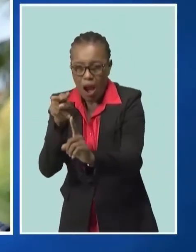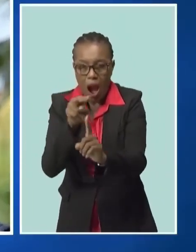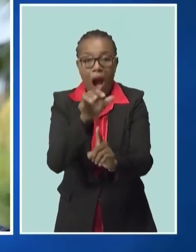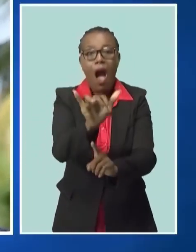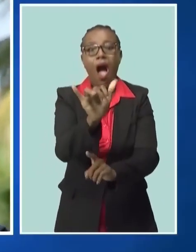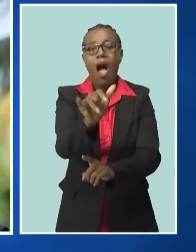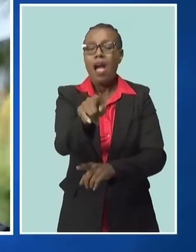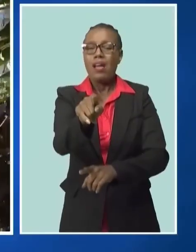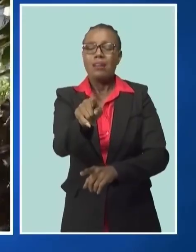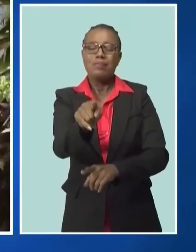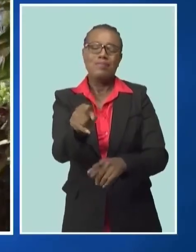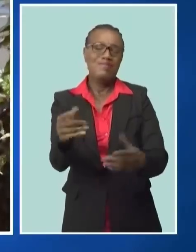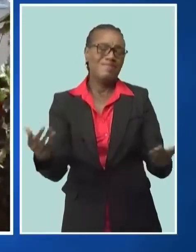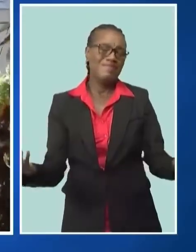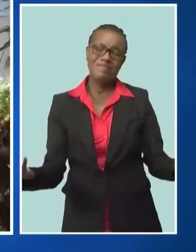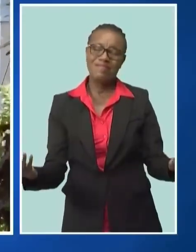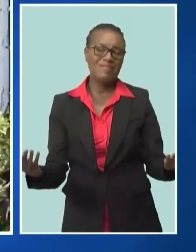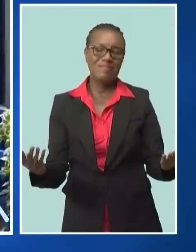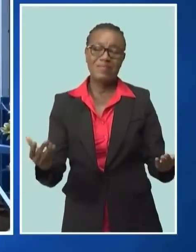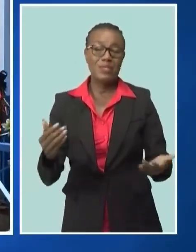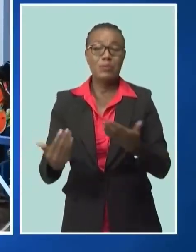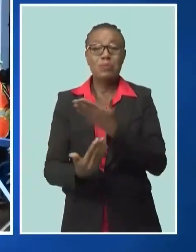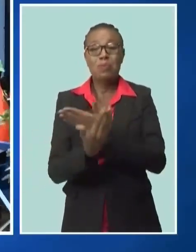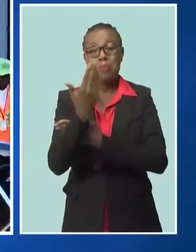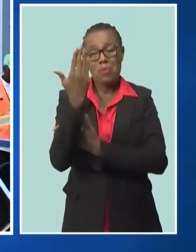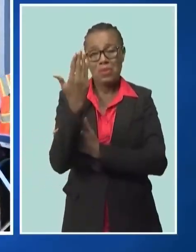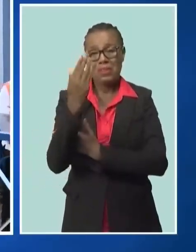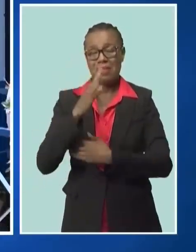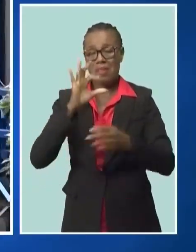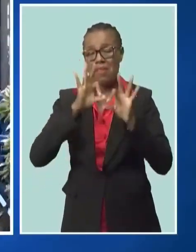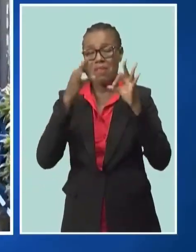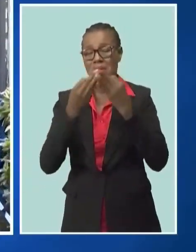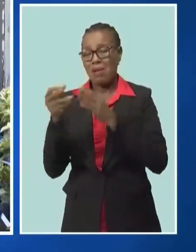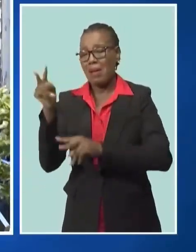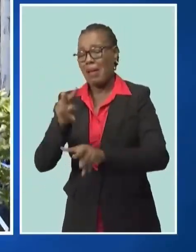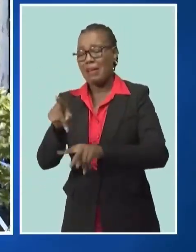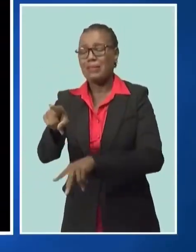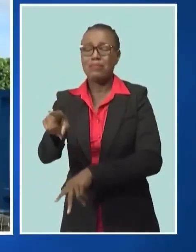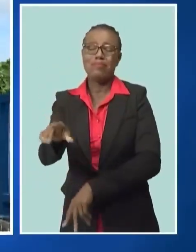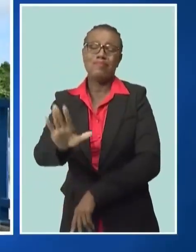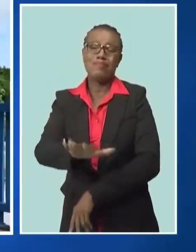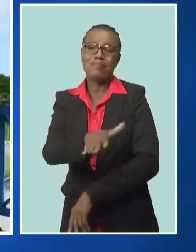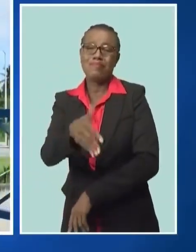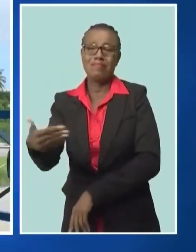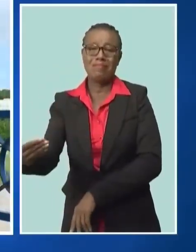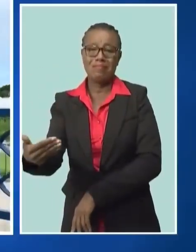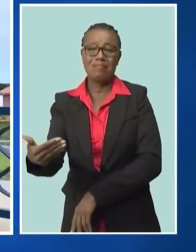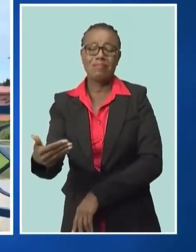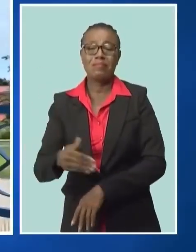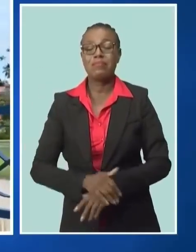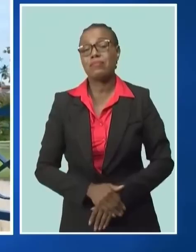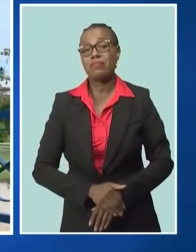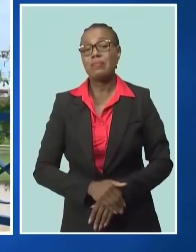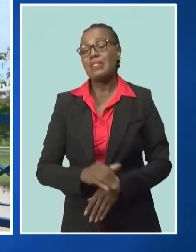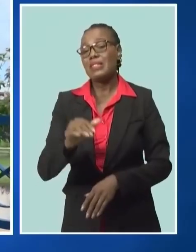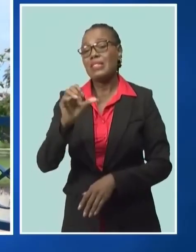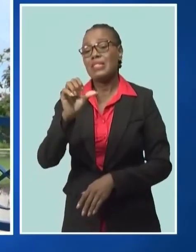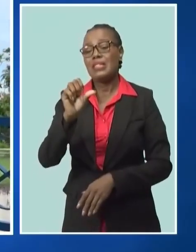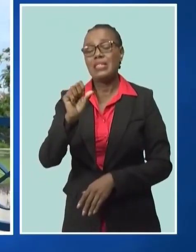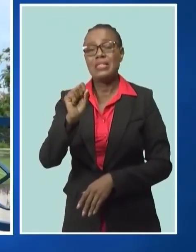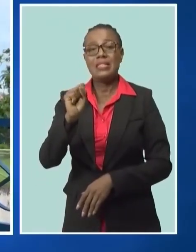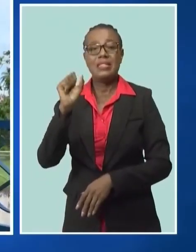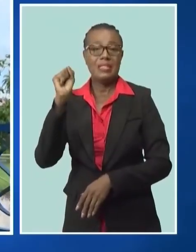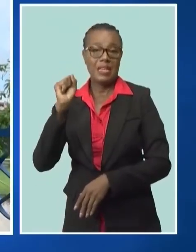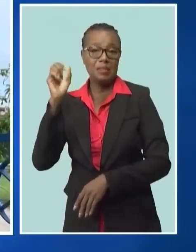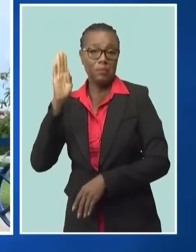him this morning. At first light, Acting Prime Minister Santia Bradshaw, Minister of Home Affairs Wilfred Abrams,